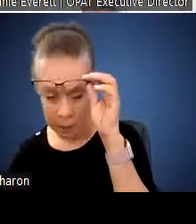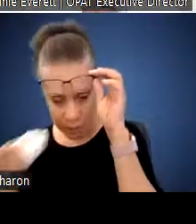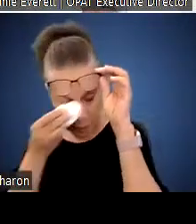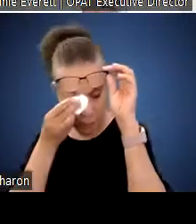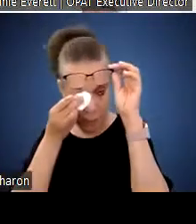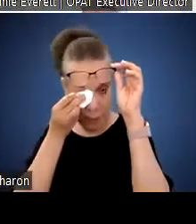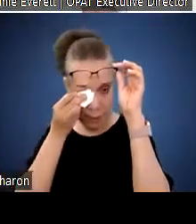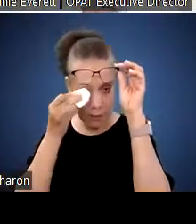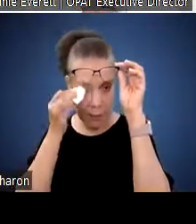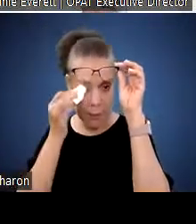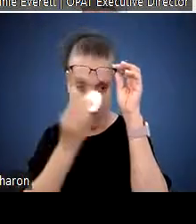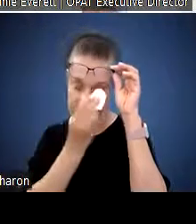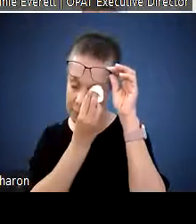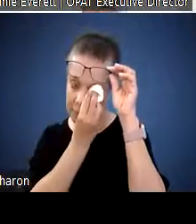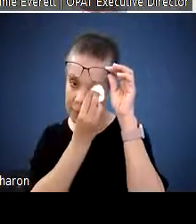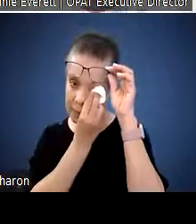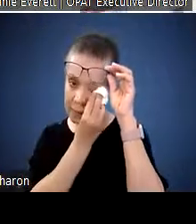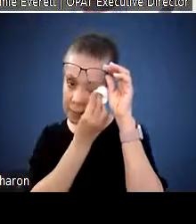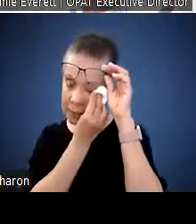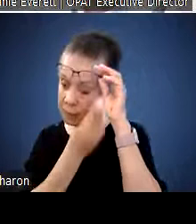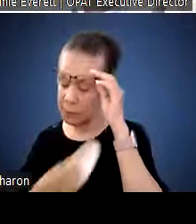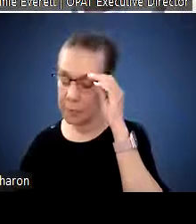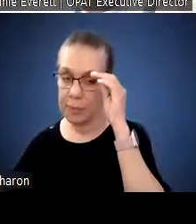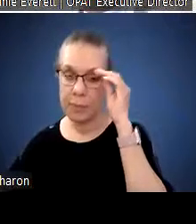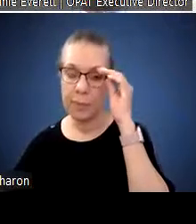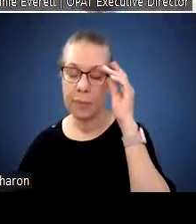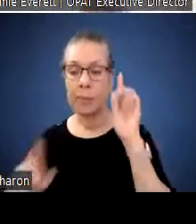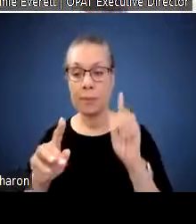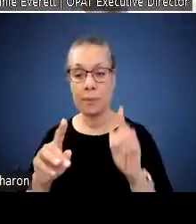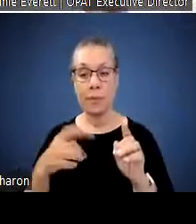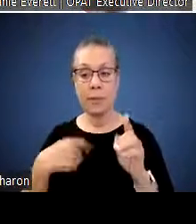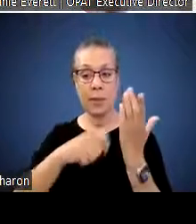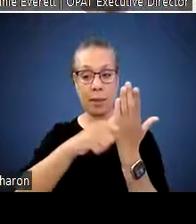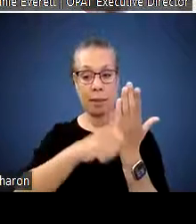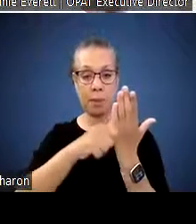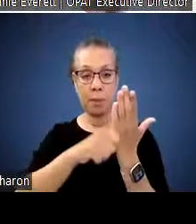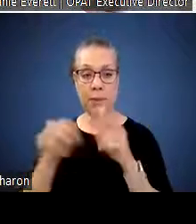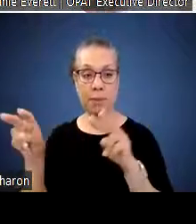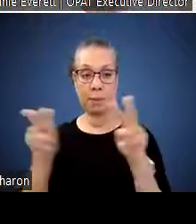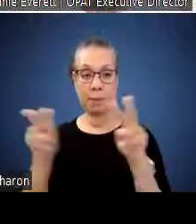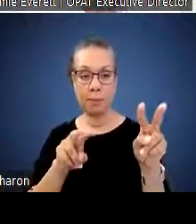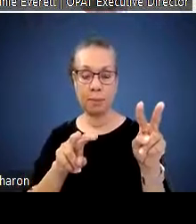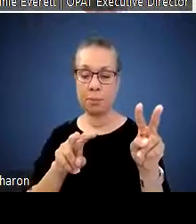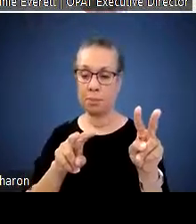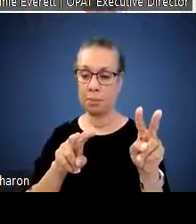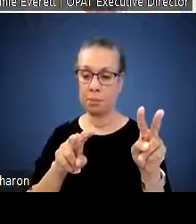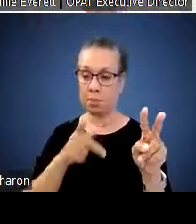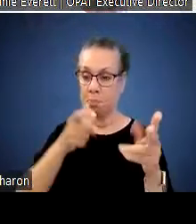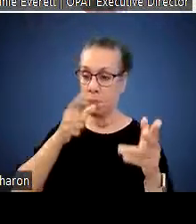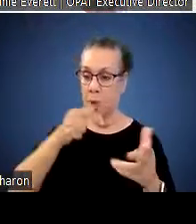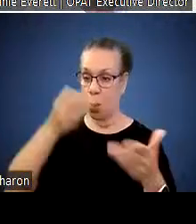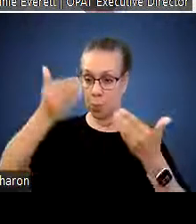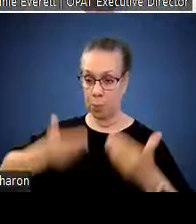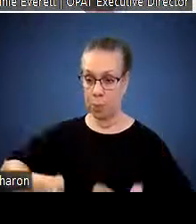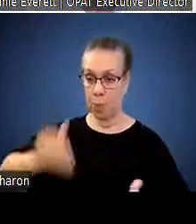to come out for a second. So this is what it looks like, the Get to Know OPAT flyer.